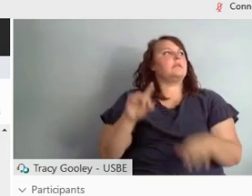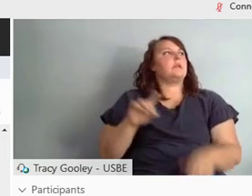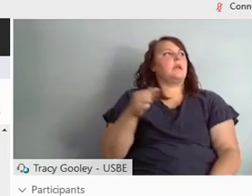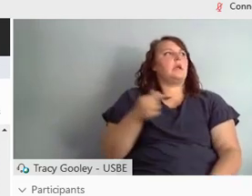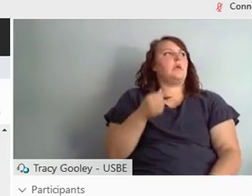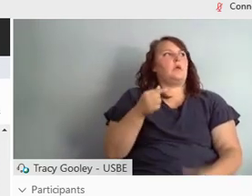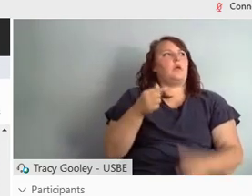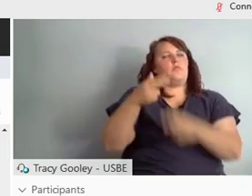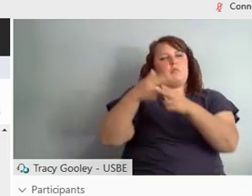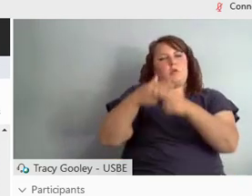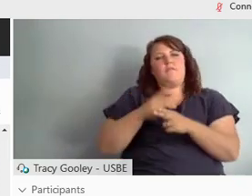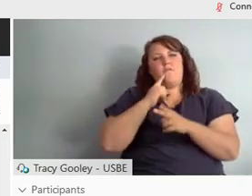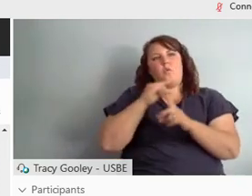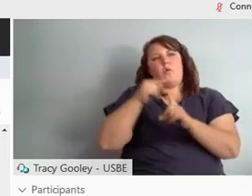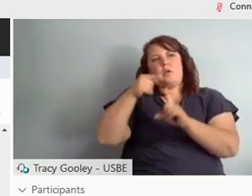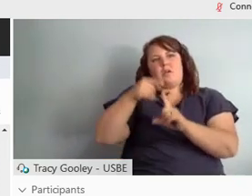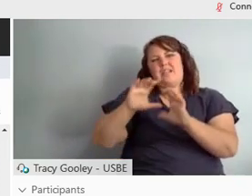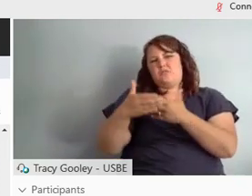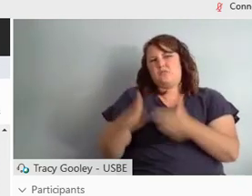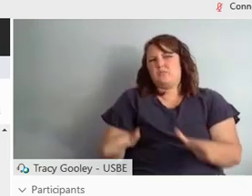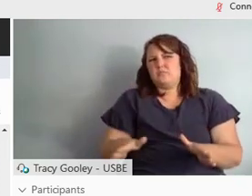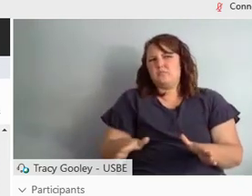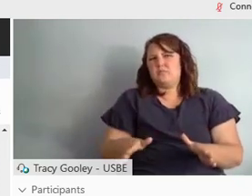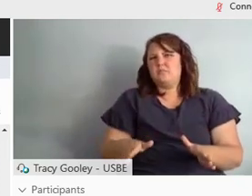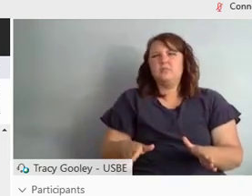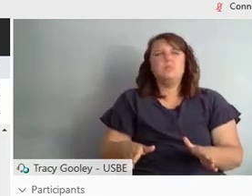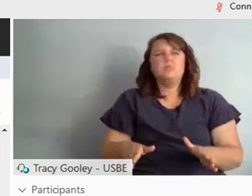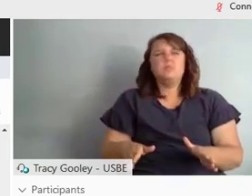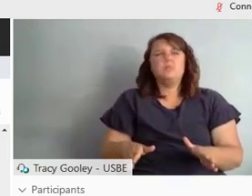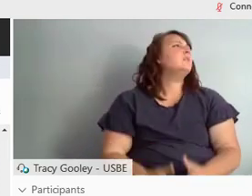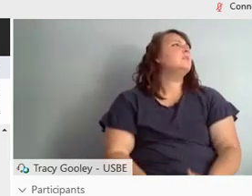gateway roster for the classroom.